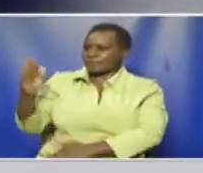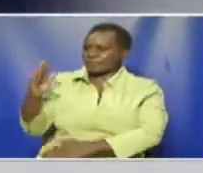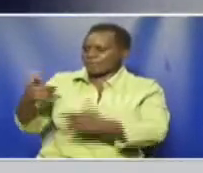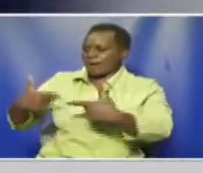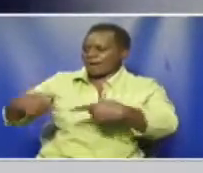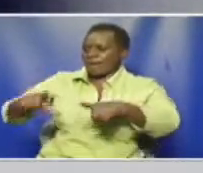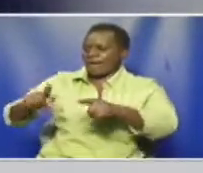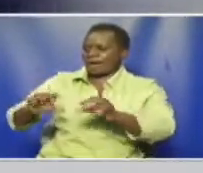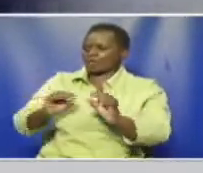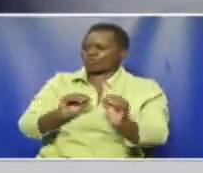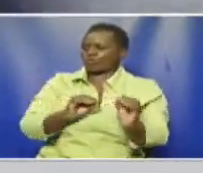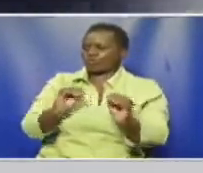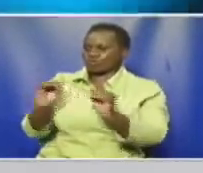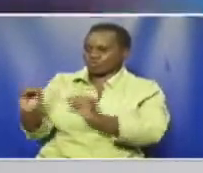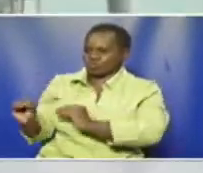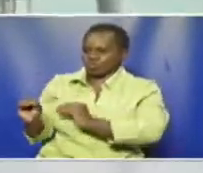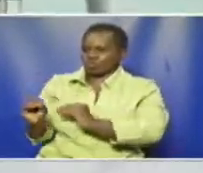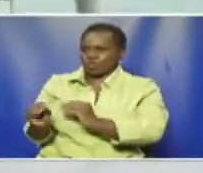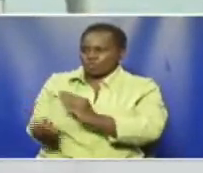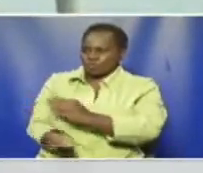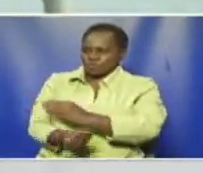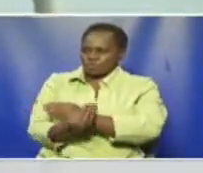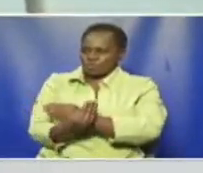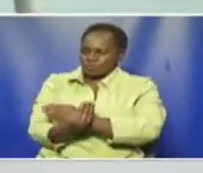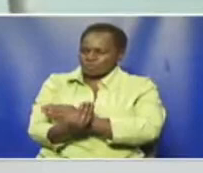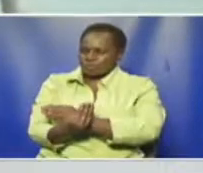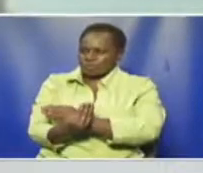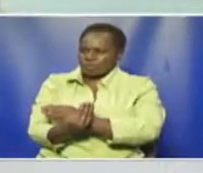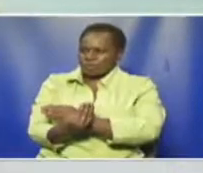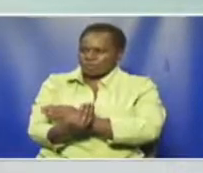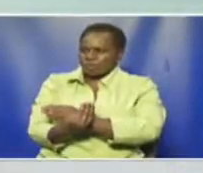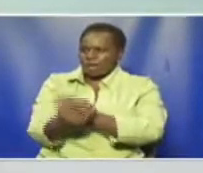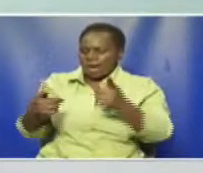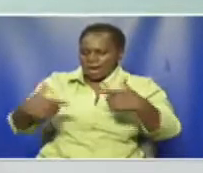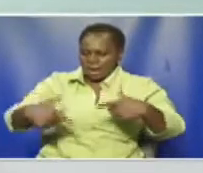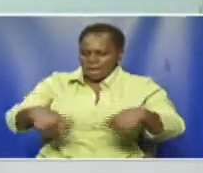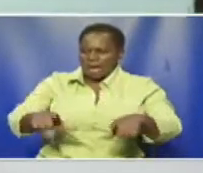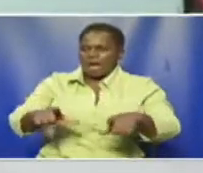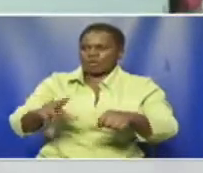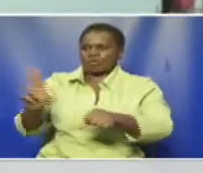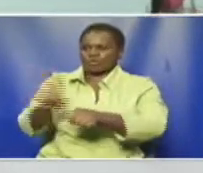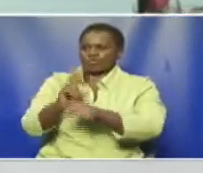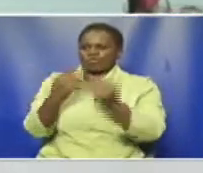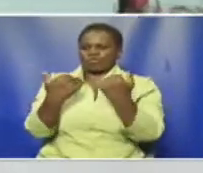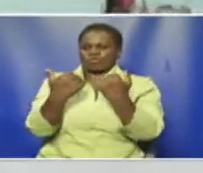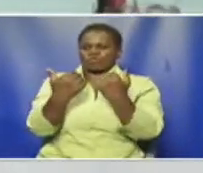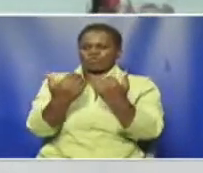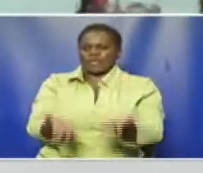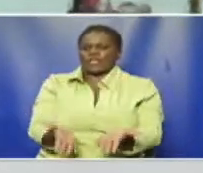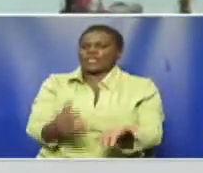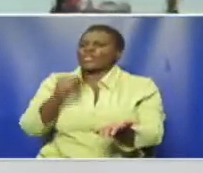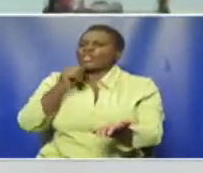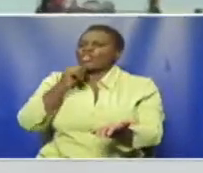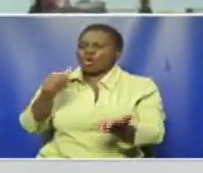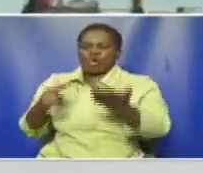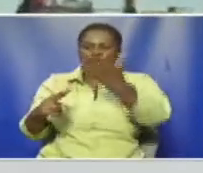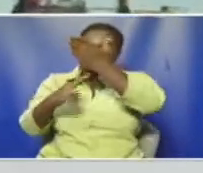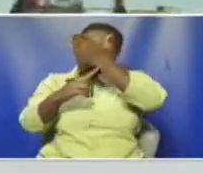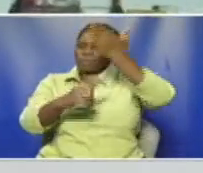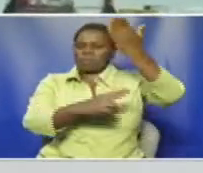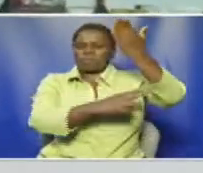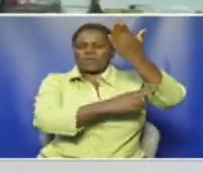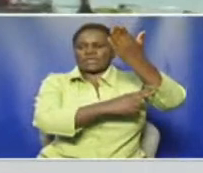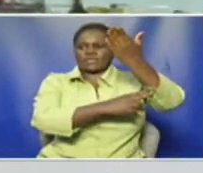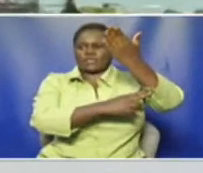them passage. The alleged bribes from pedestrians are to allow them access to the Likoni ferry channel, whereas they should use